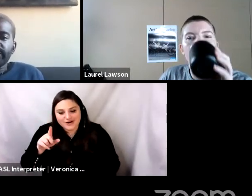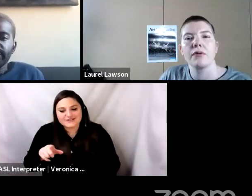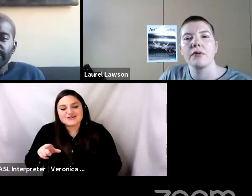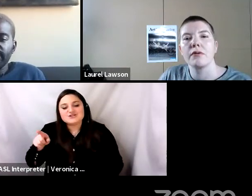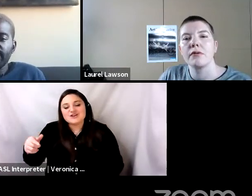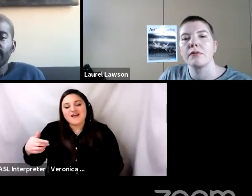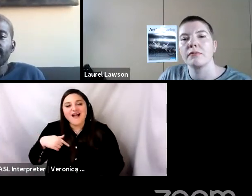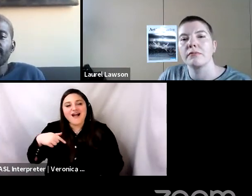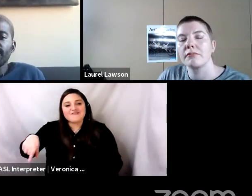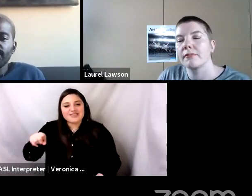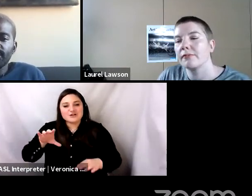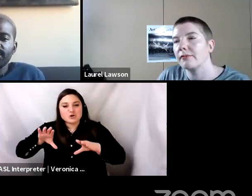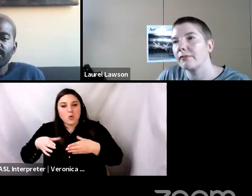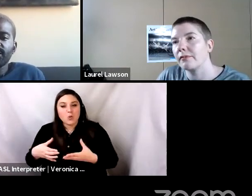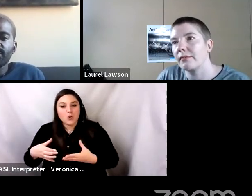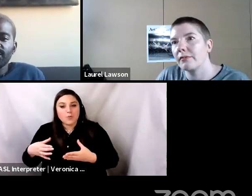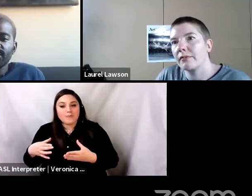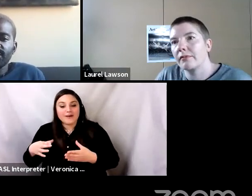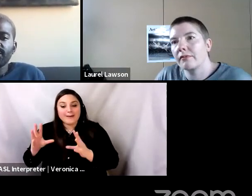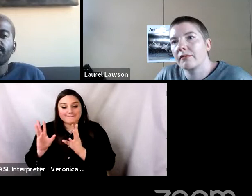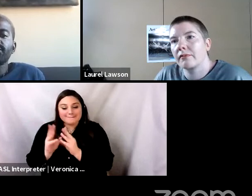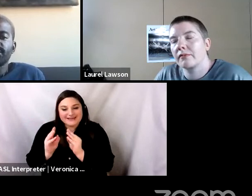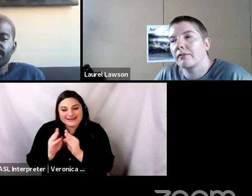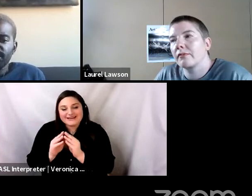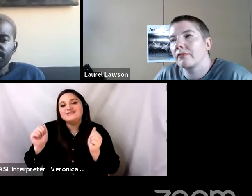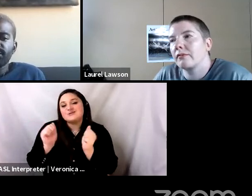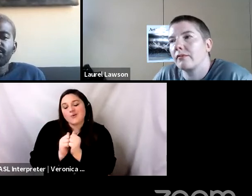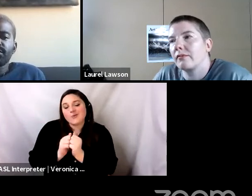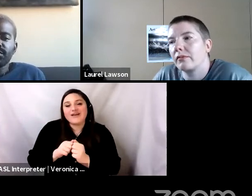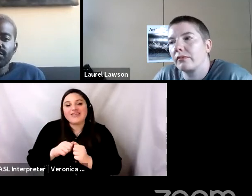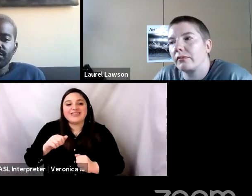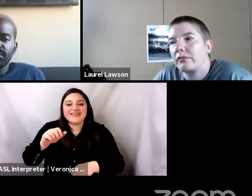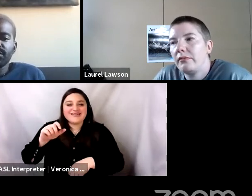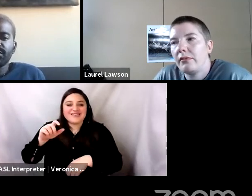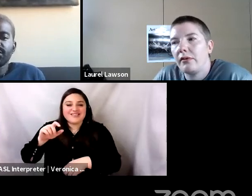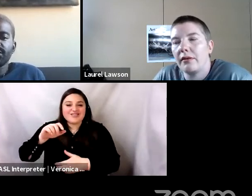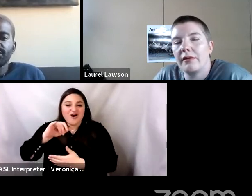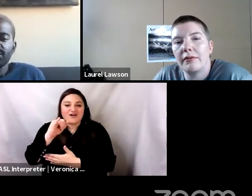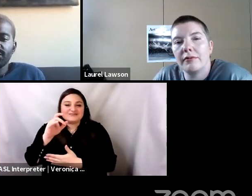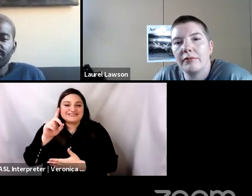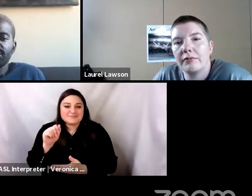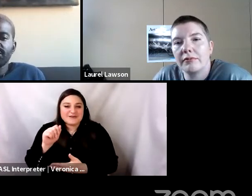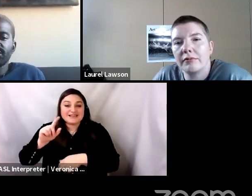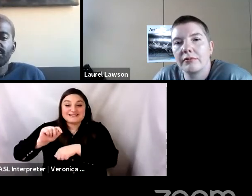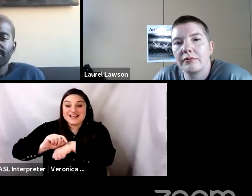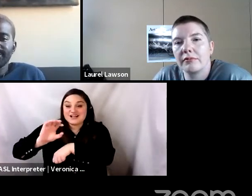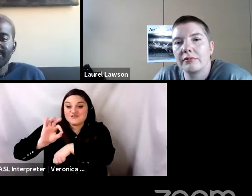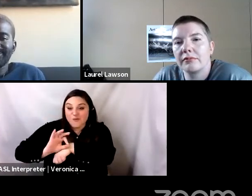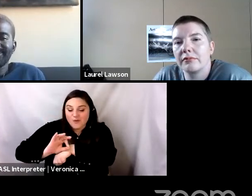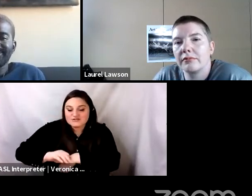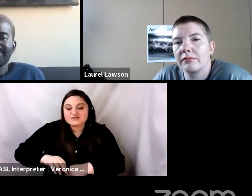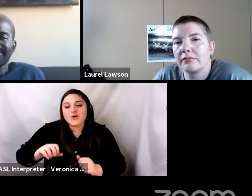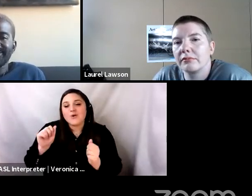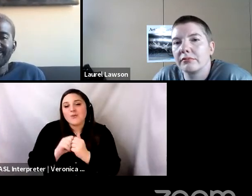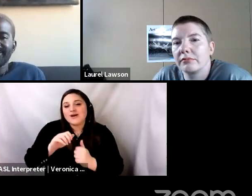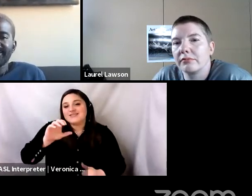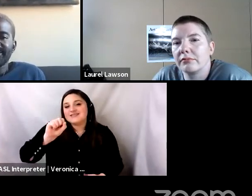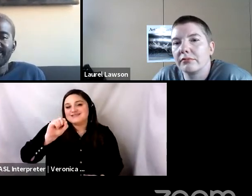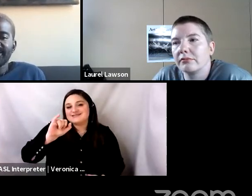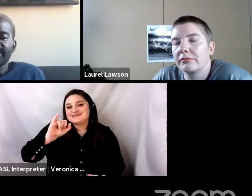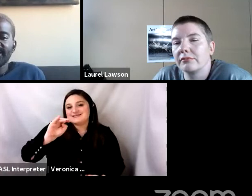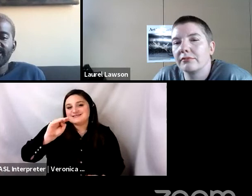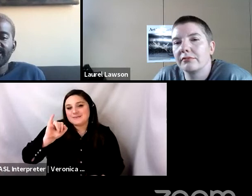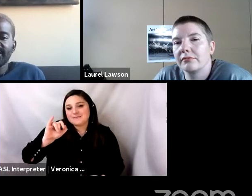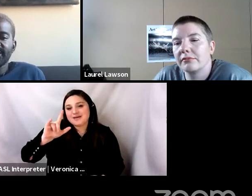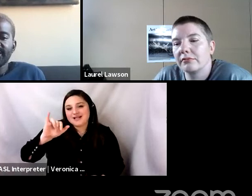Force with Simi Linton and Kevin Gotkin. And I remember Alice Shepherd came in and like did a whole presentation